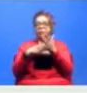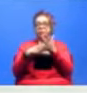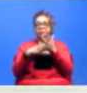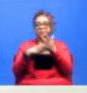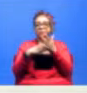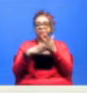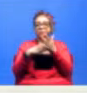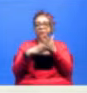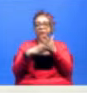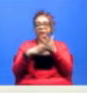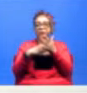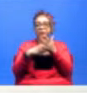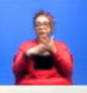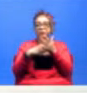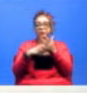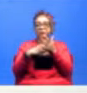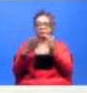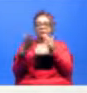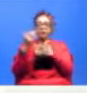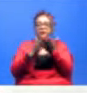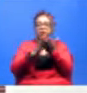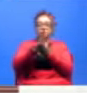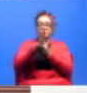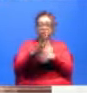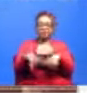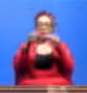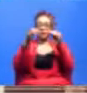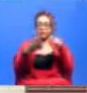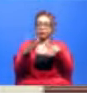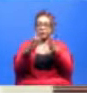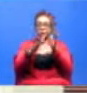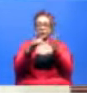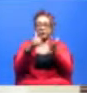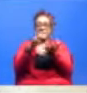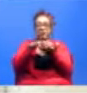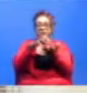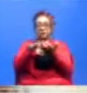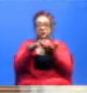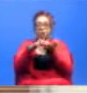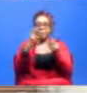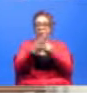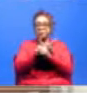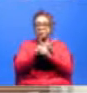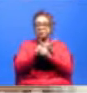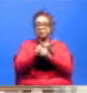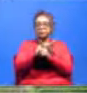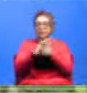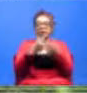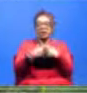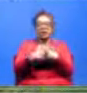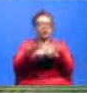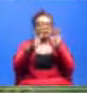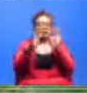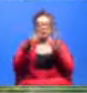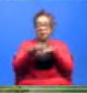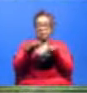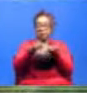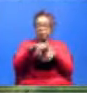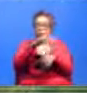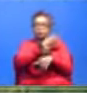Patients once assured of care now find themselves in a dehumanizing state, left on their own as hospitals and